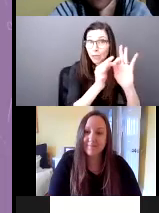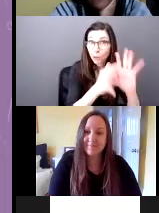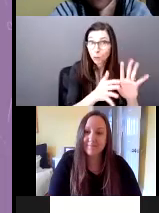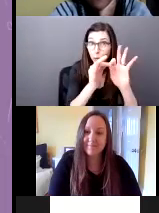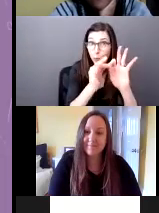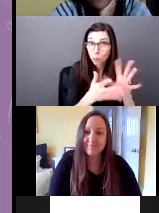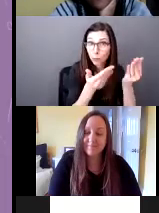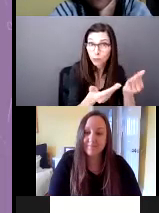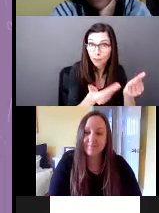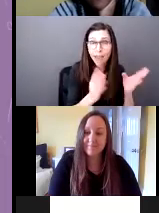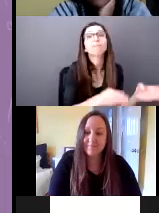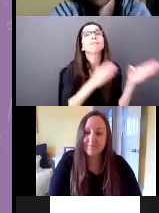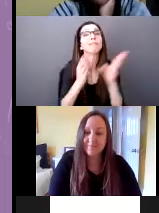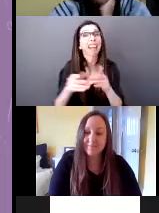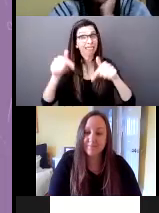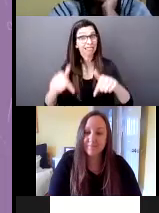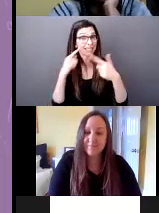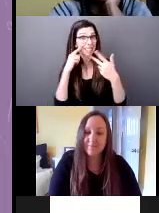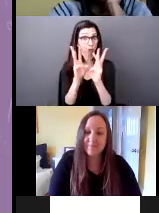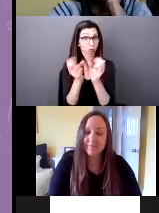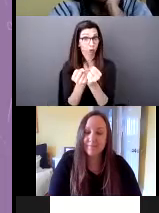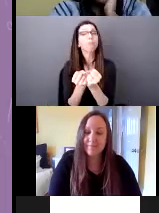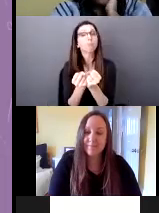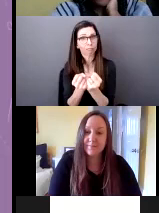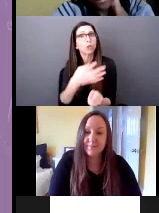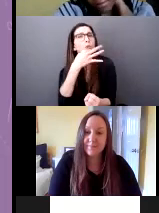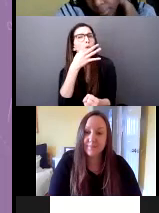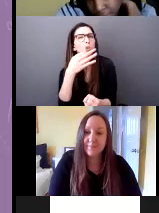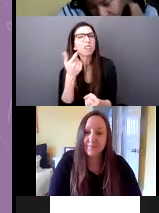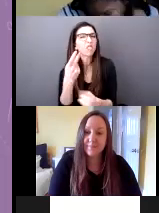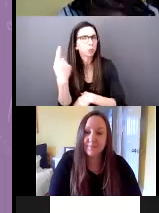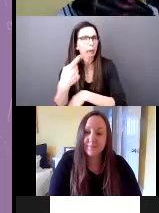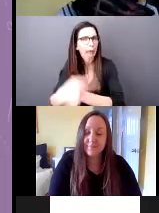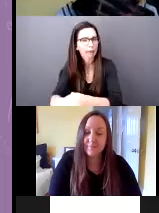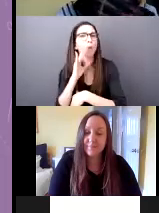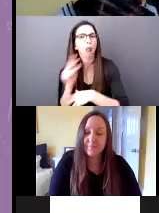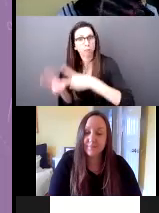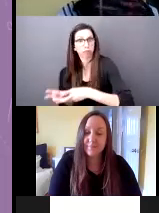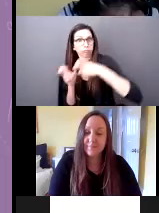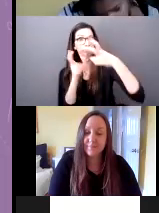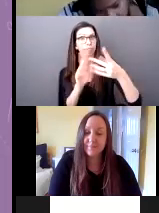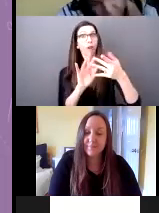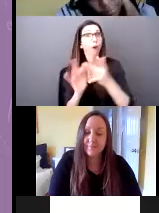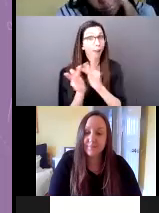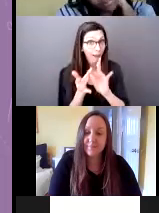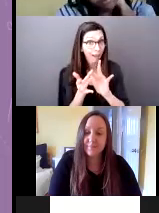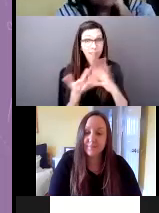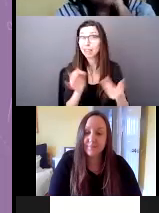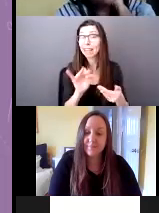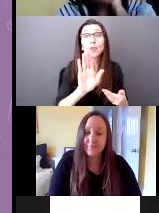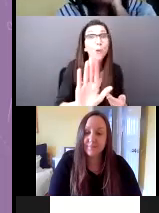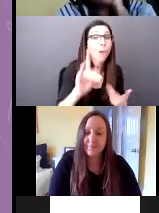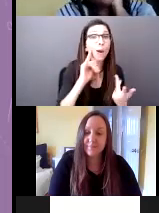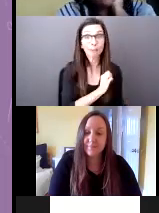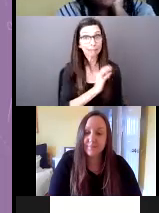next few days onto the website, and you'll be able to access this and share with other colleagues who were not able to join